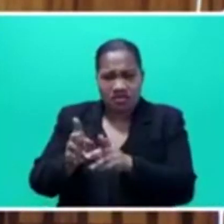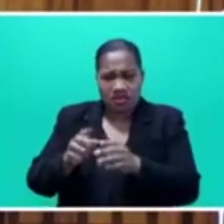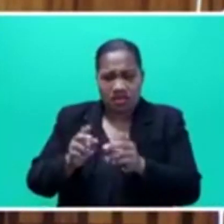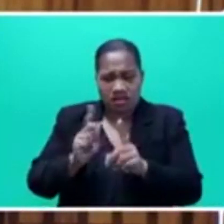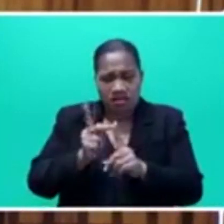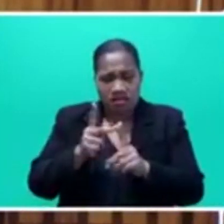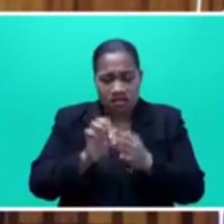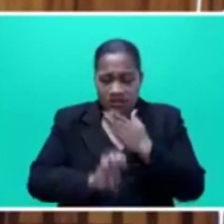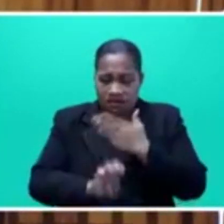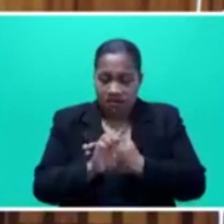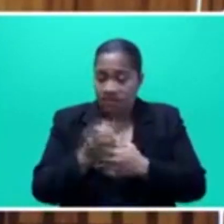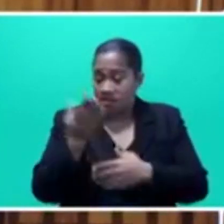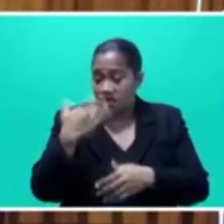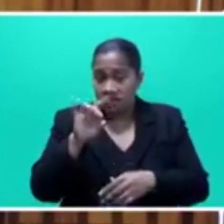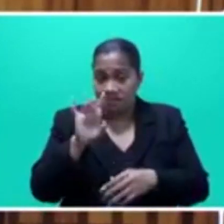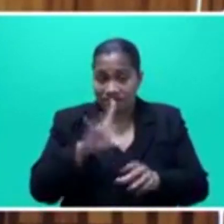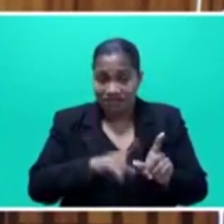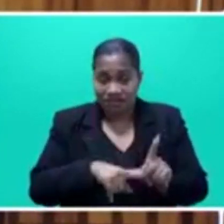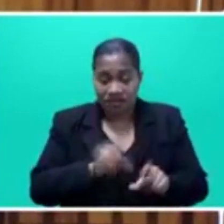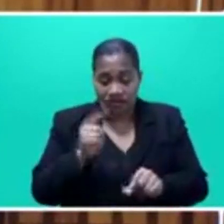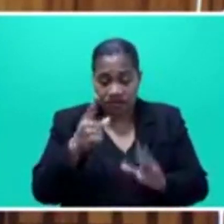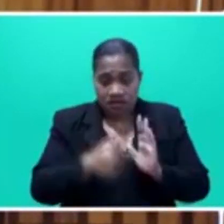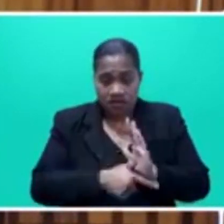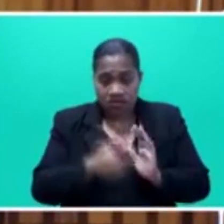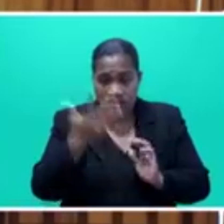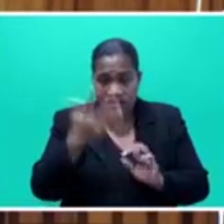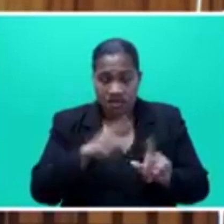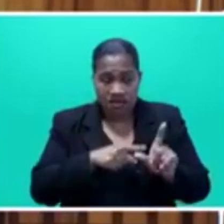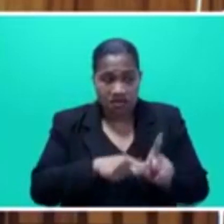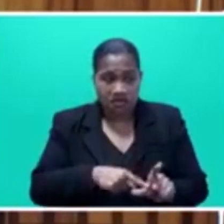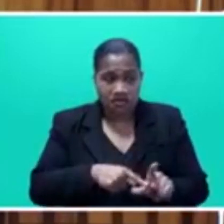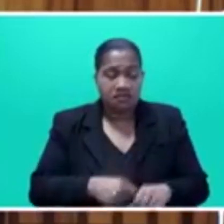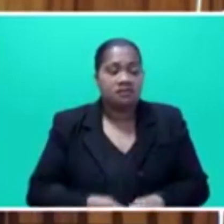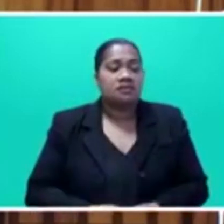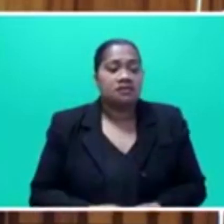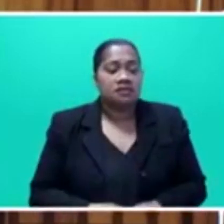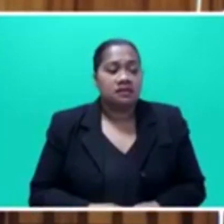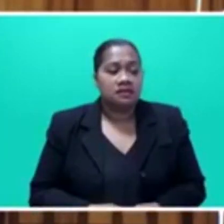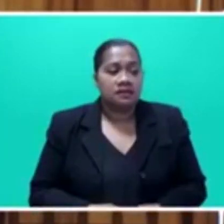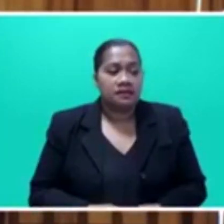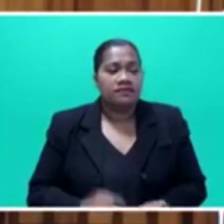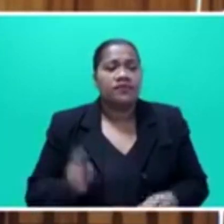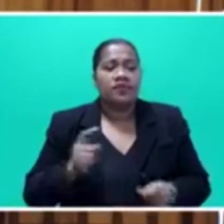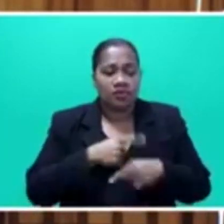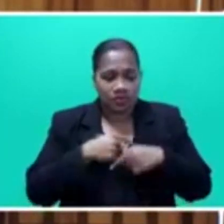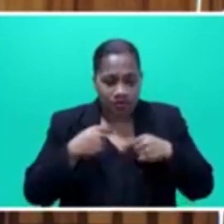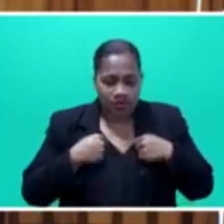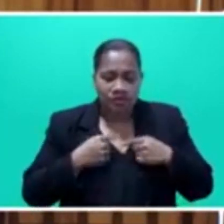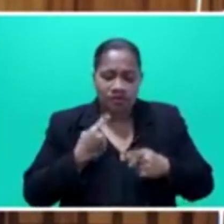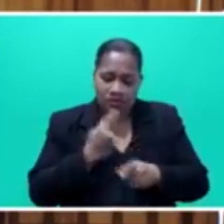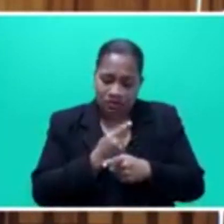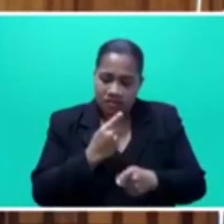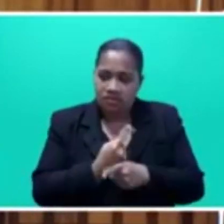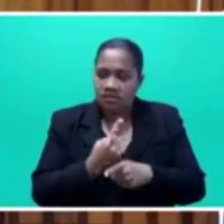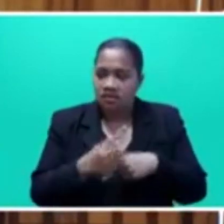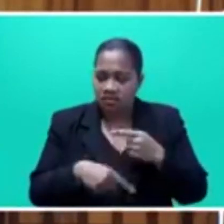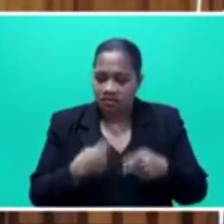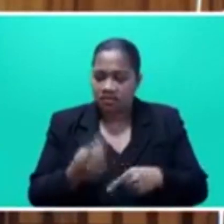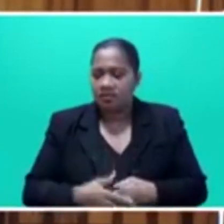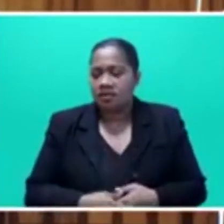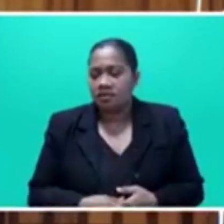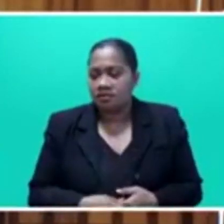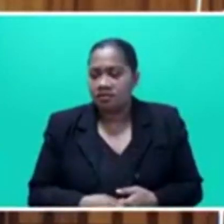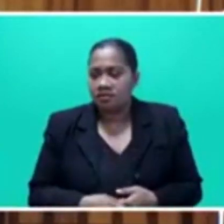Mr. Speaker, sir, for the first time, we had 9 years of consecutive growth. That's what we keep on talking about, is the consecutive